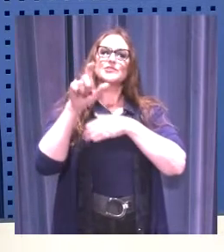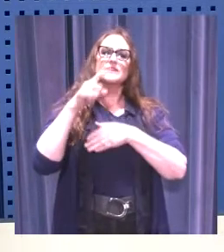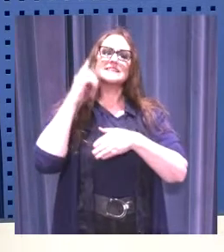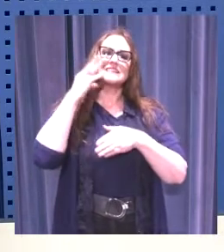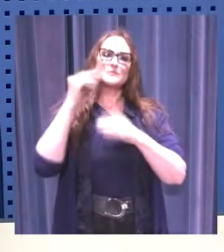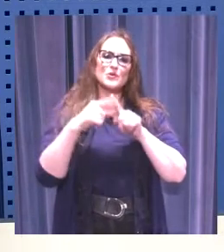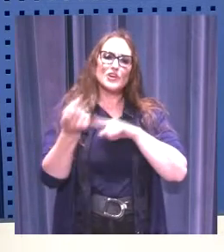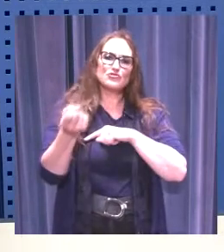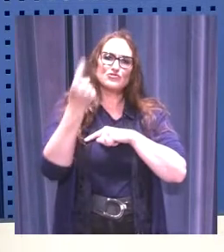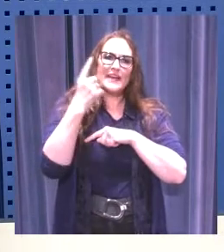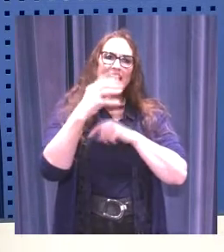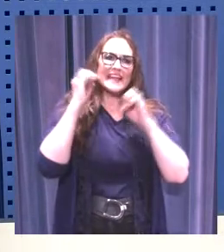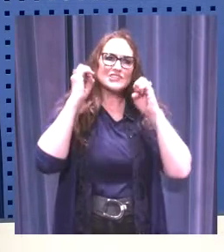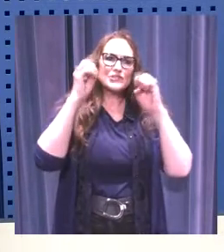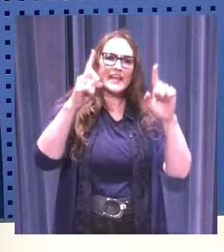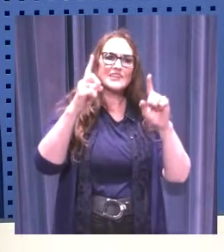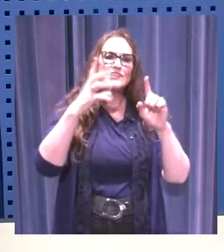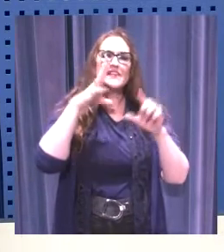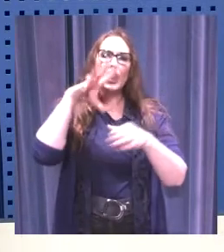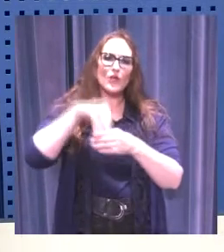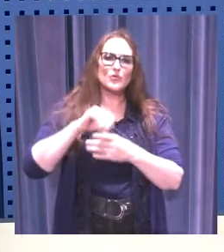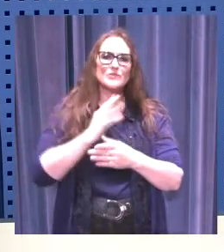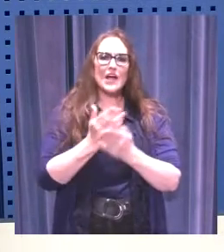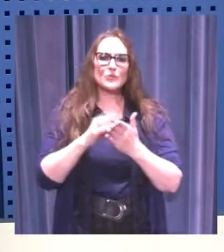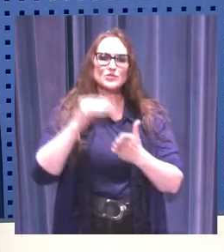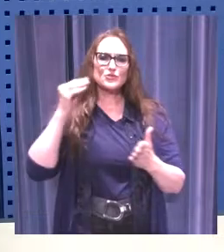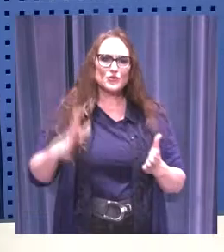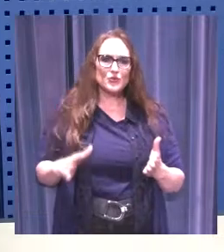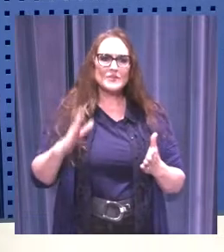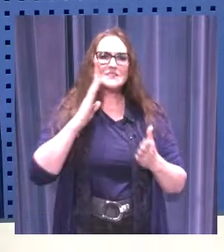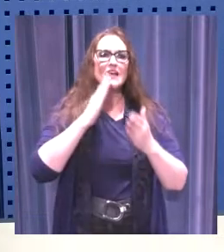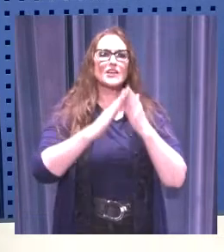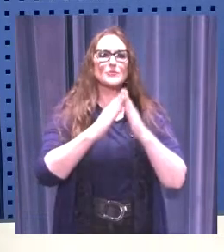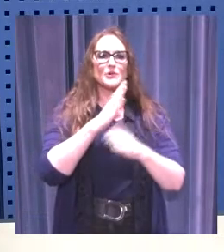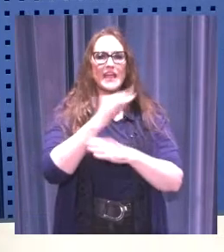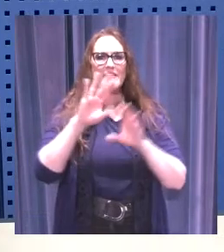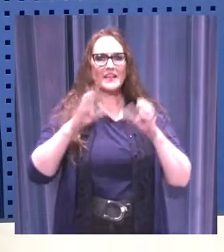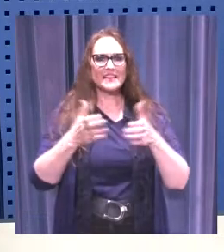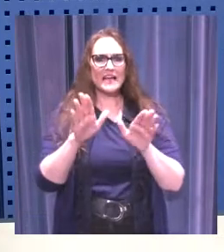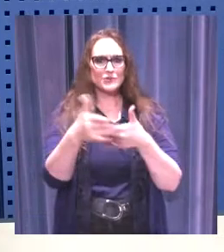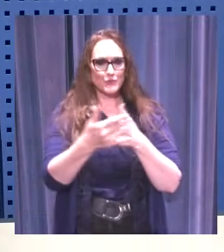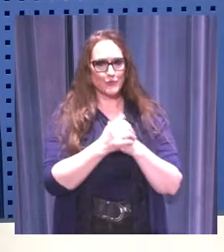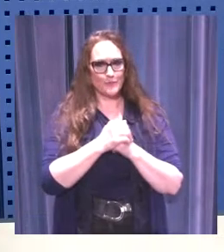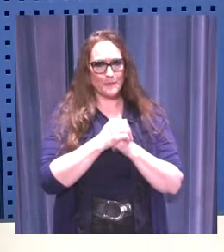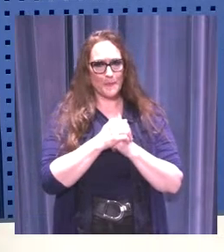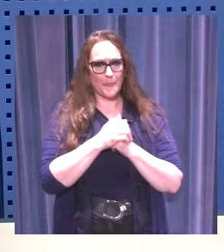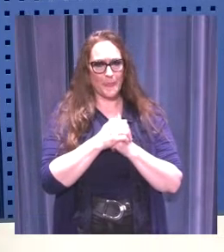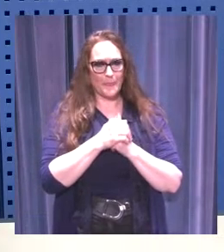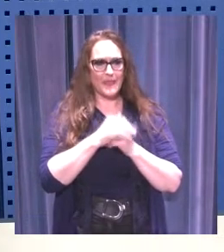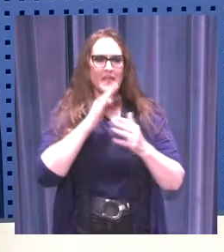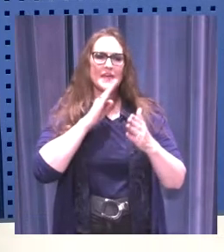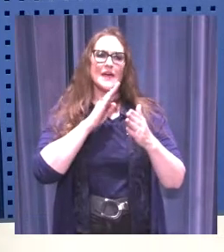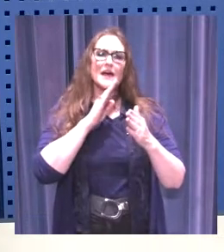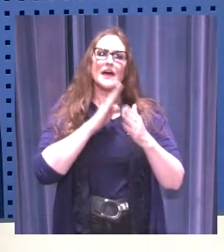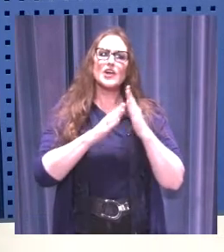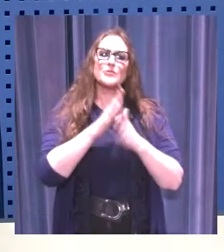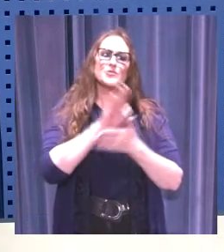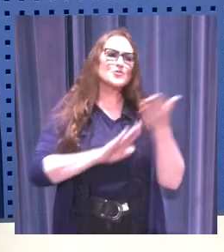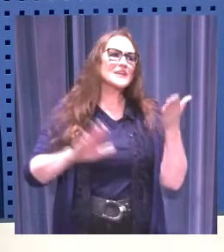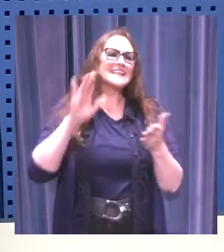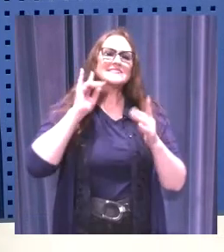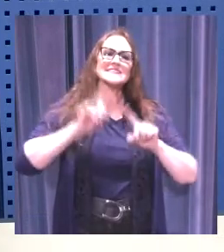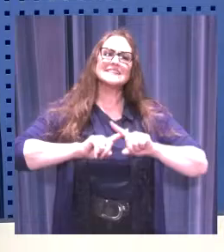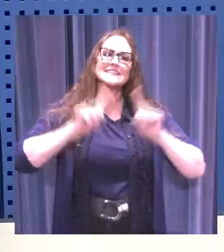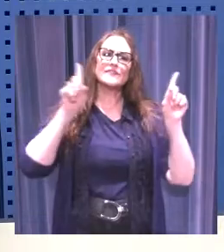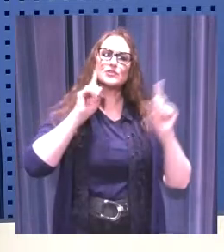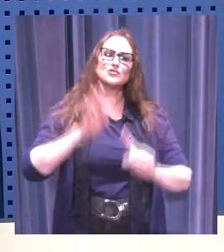and understanding in education that includes our students, our community, and our classrooms. A community college is different,